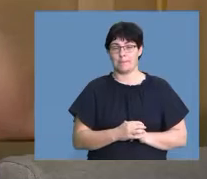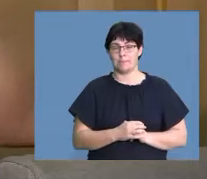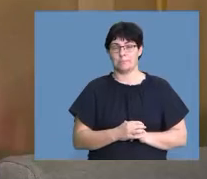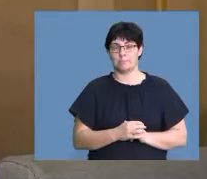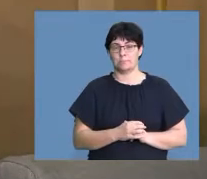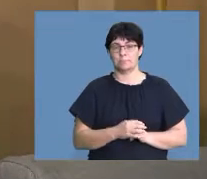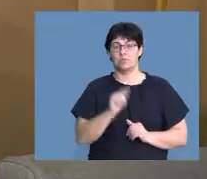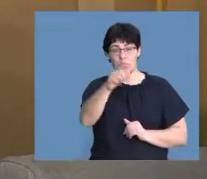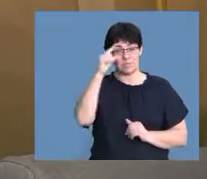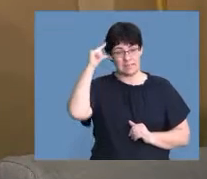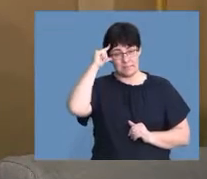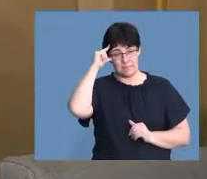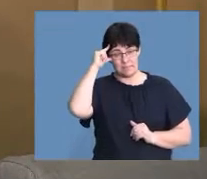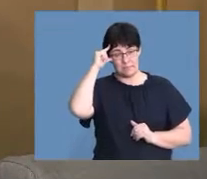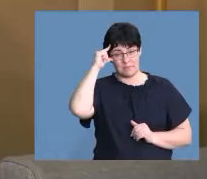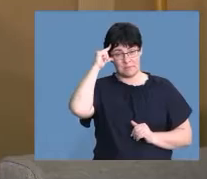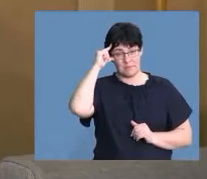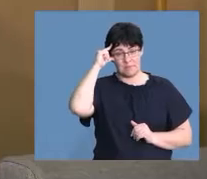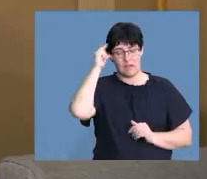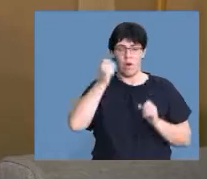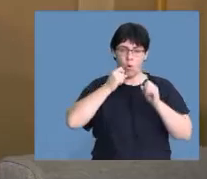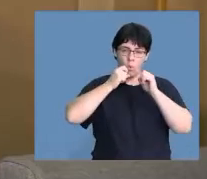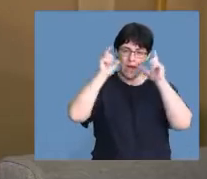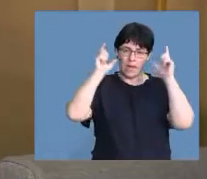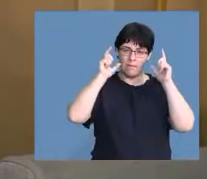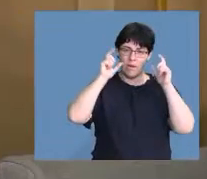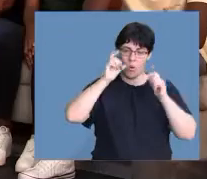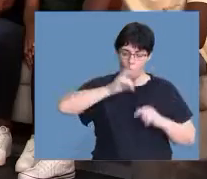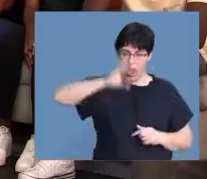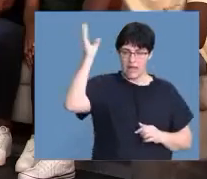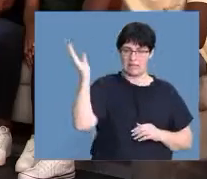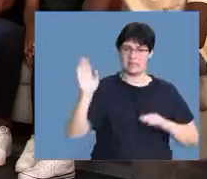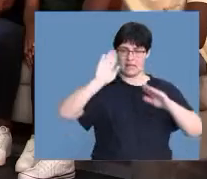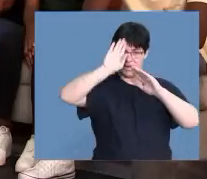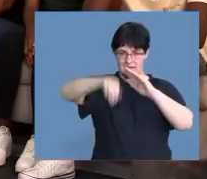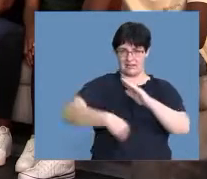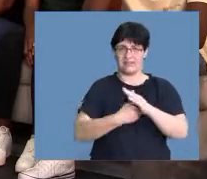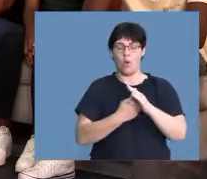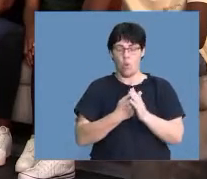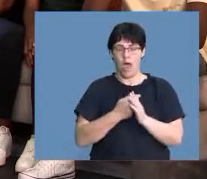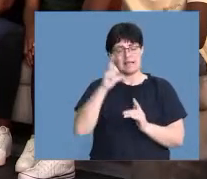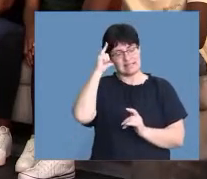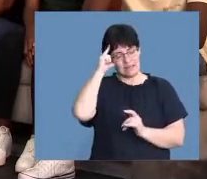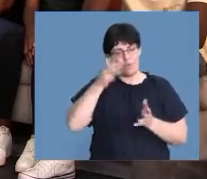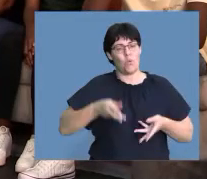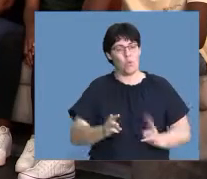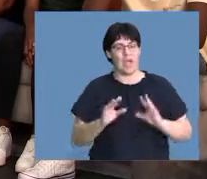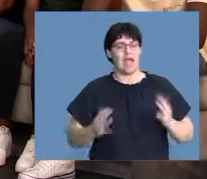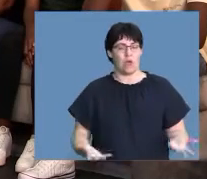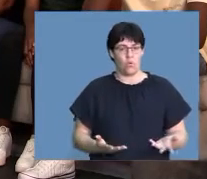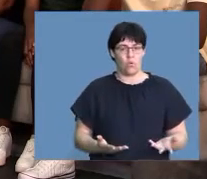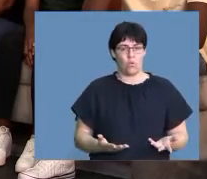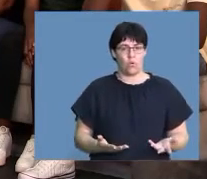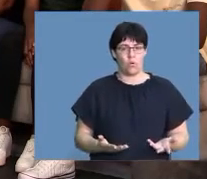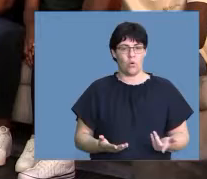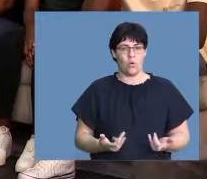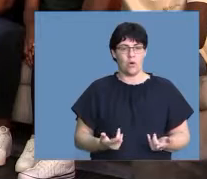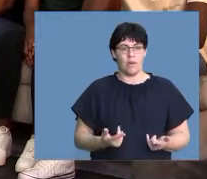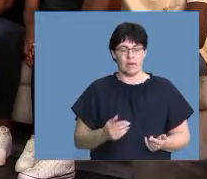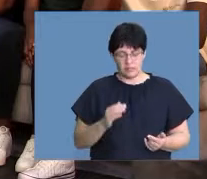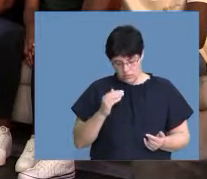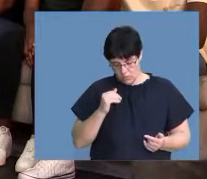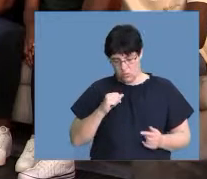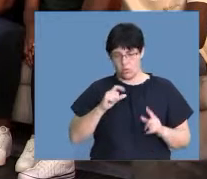when we are sleeping, we do wake up once at night. It's part of our sleep pattern. But when we wake up, we kind of